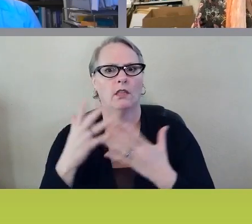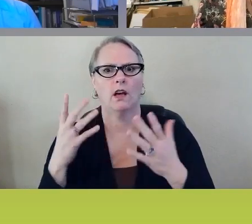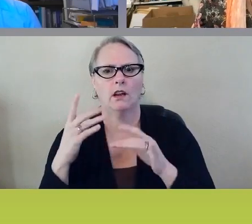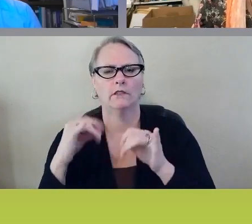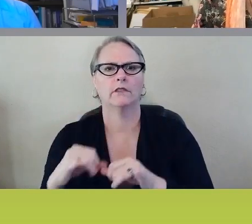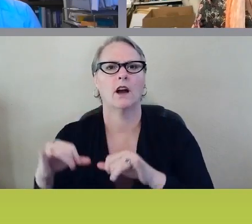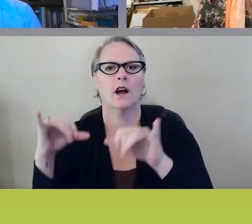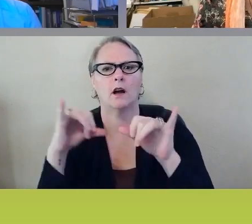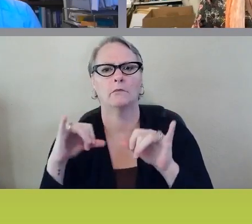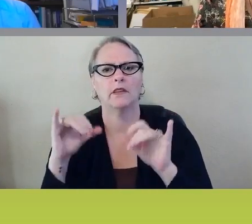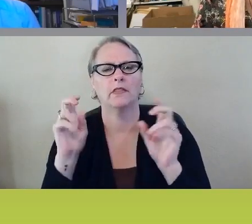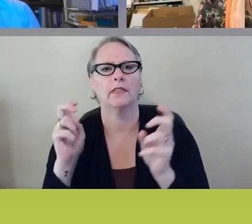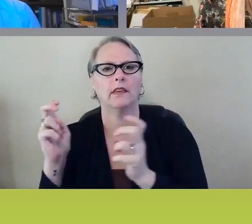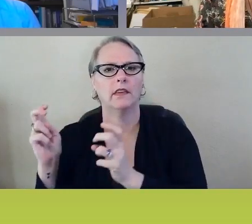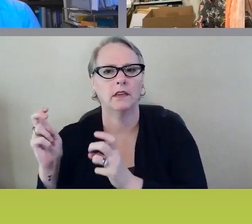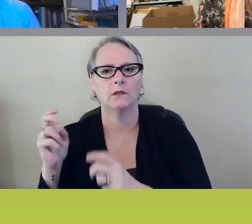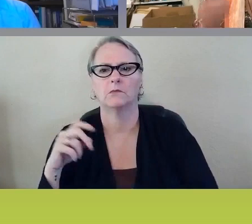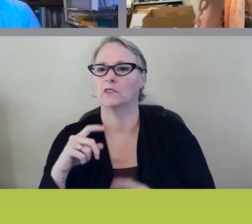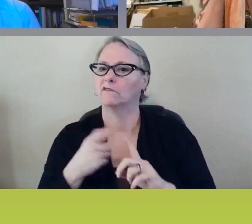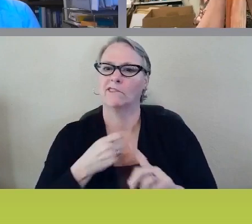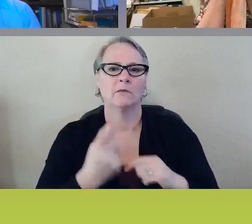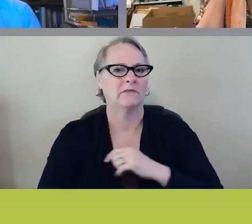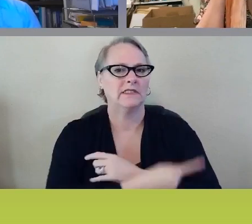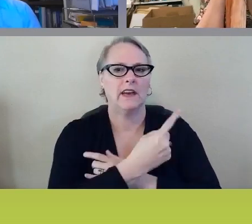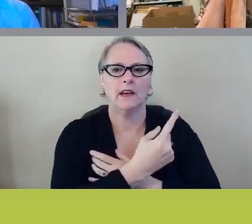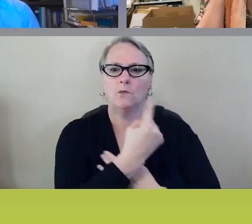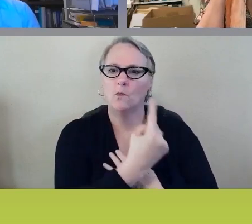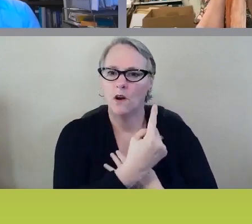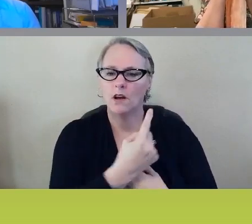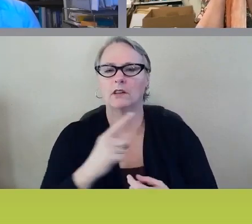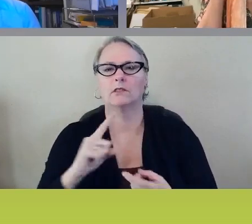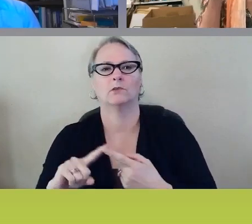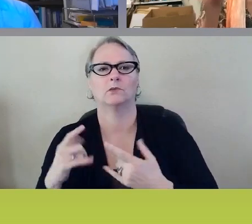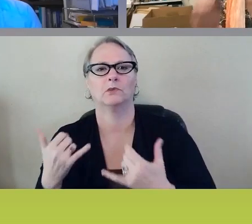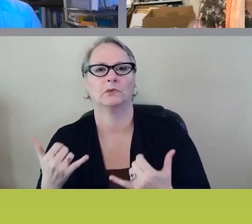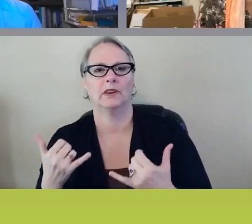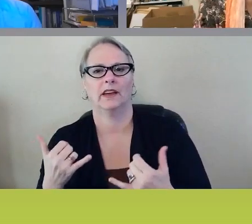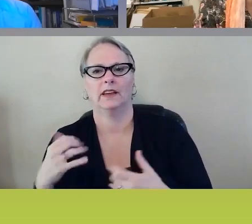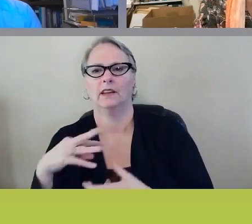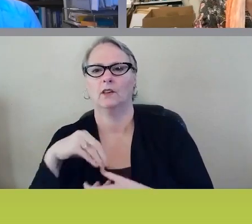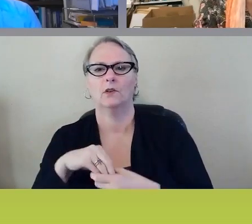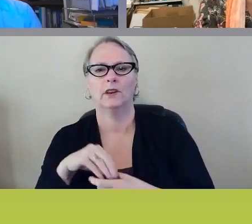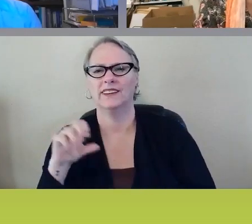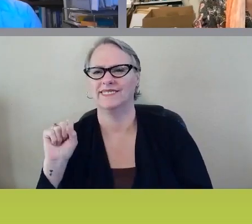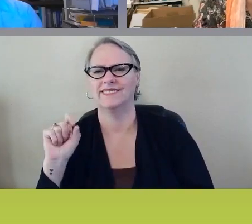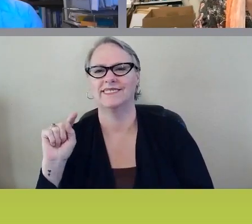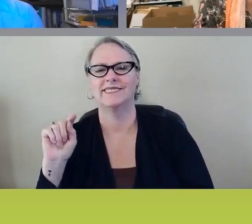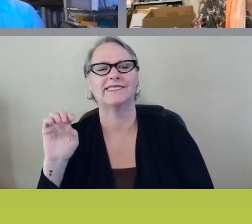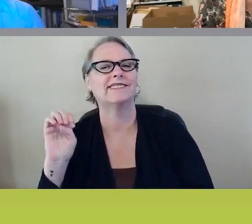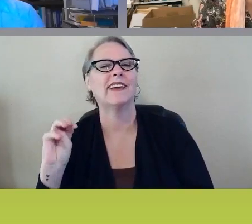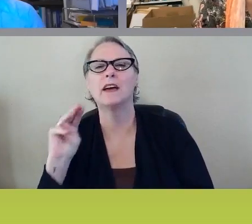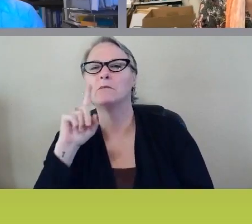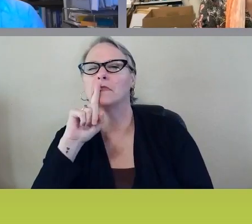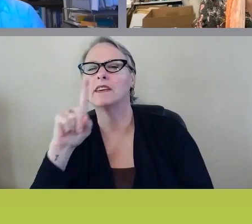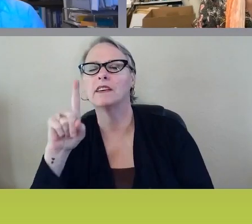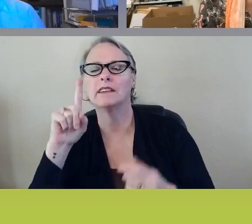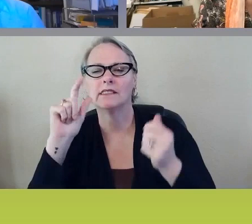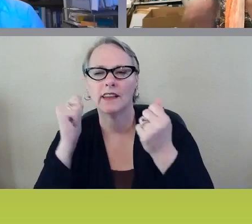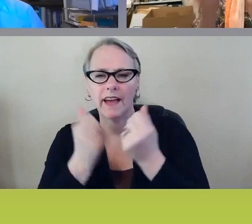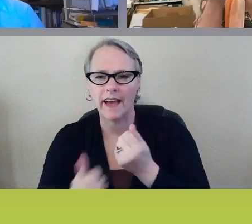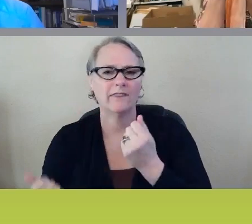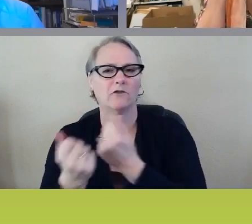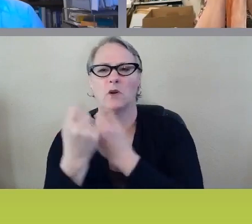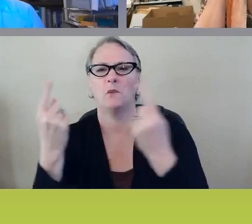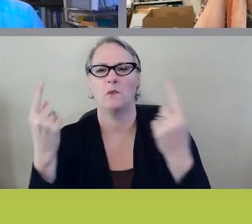all our presentation from day one to today, including STEM is everywhere, right? We don't have to purchase